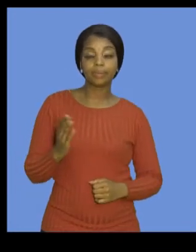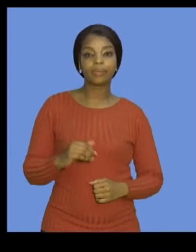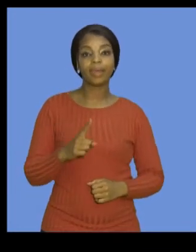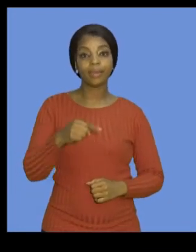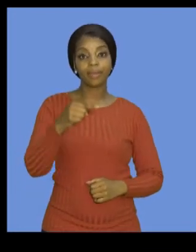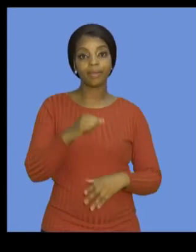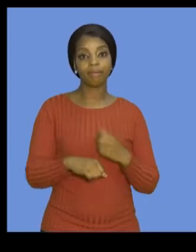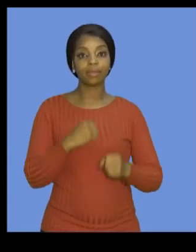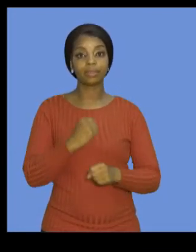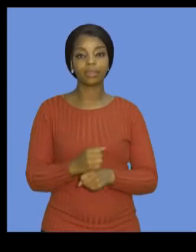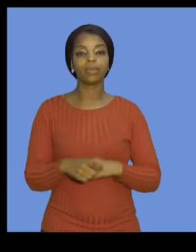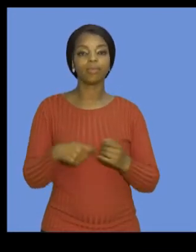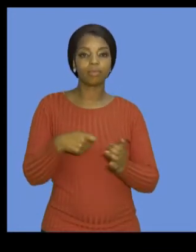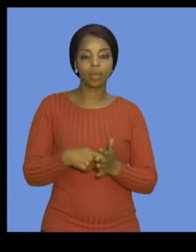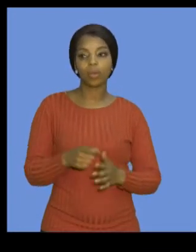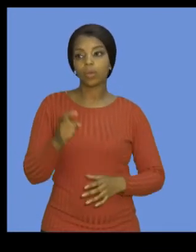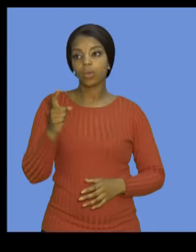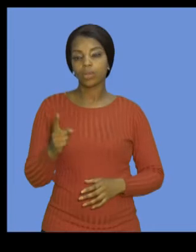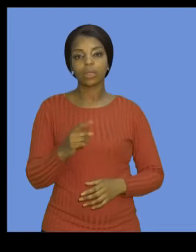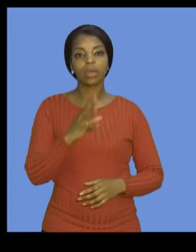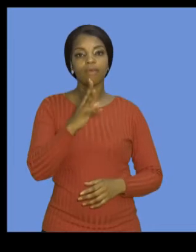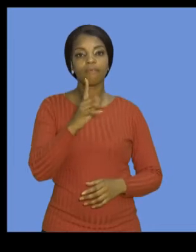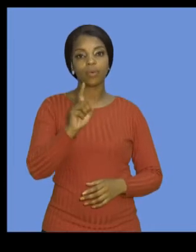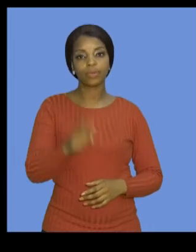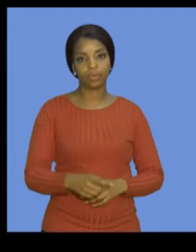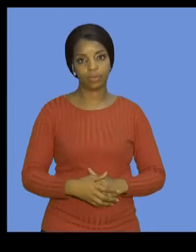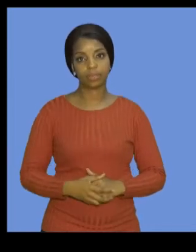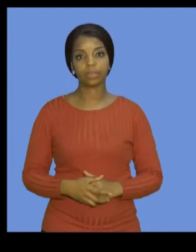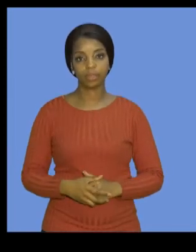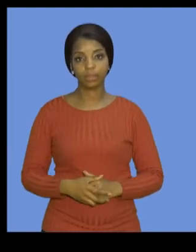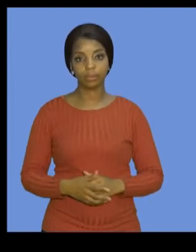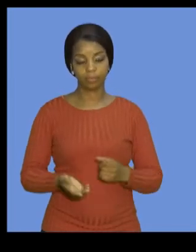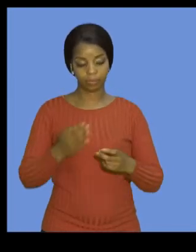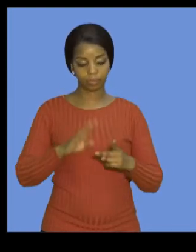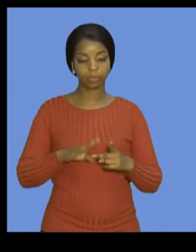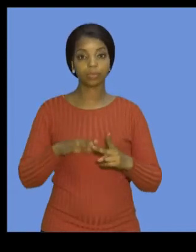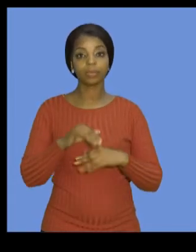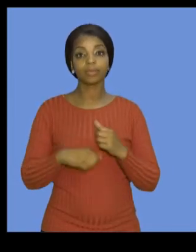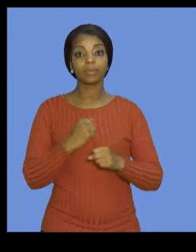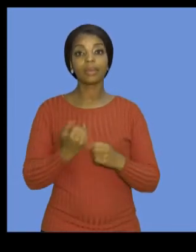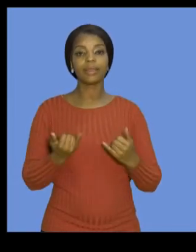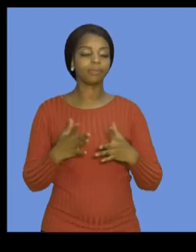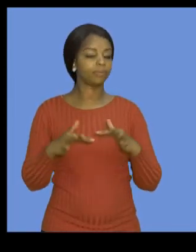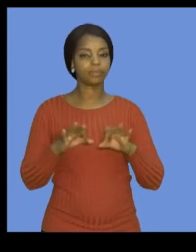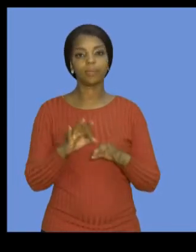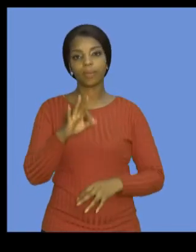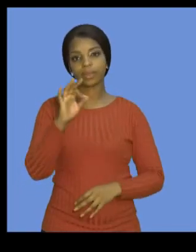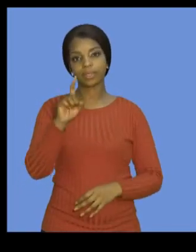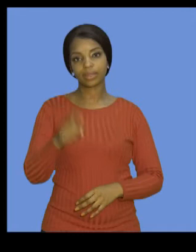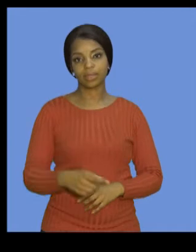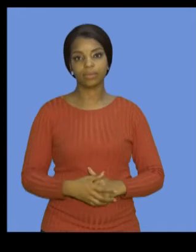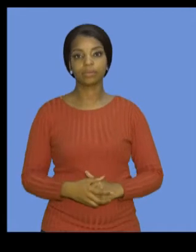year, you bought it, it was 4,000. Second year, it's now worth 3,000. Third year, it's now